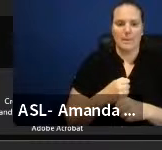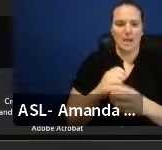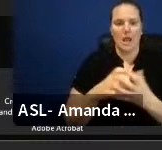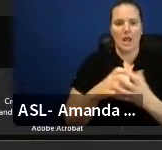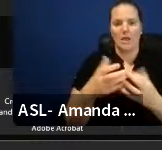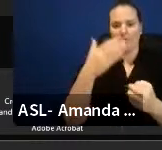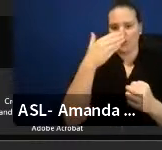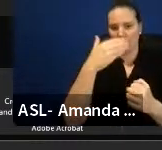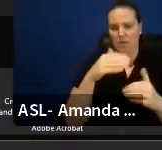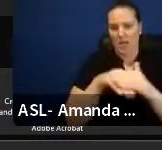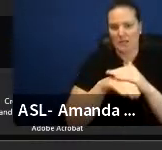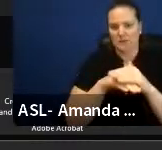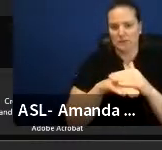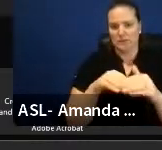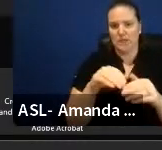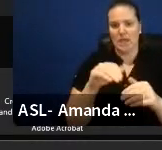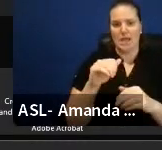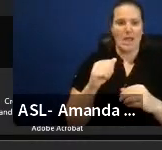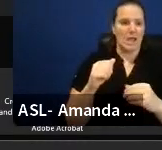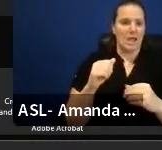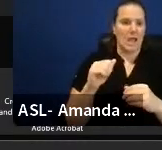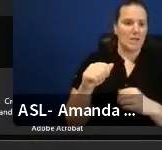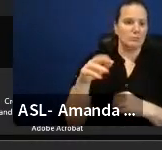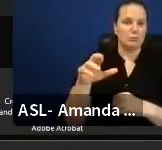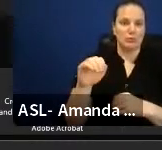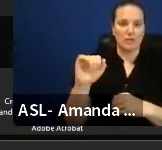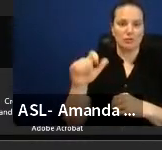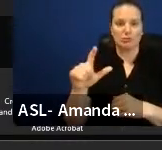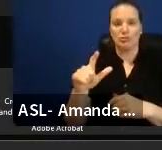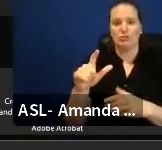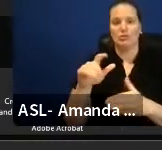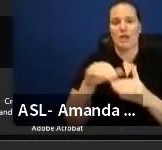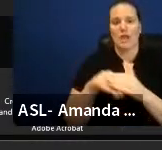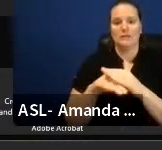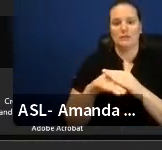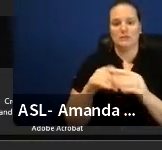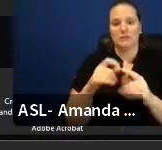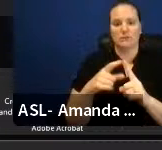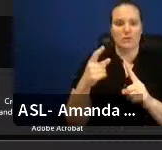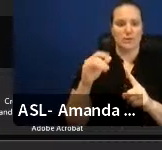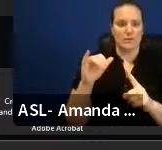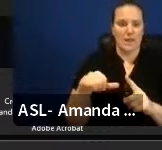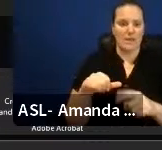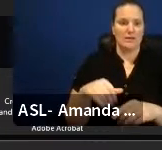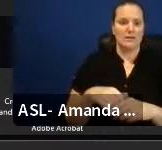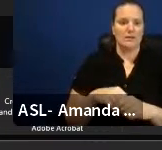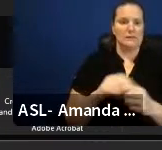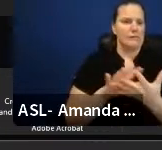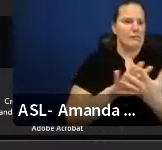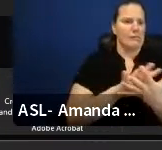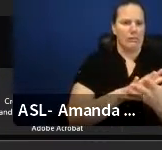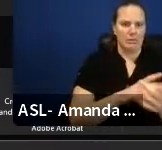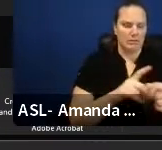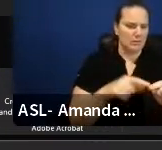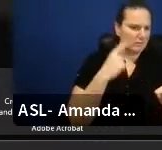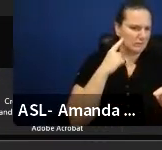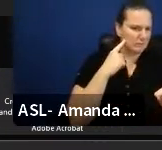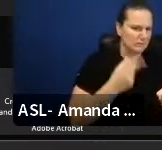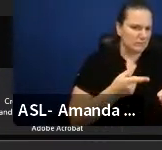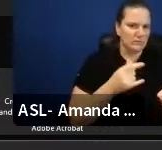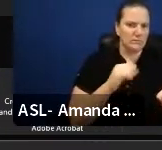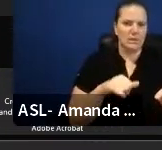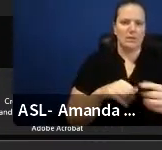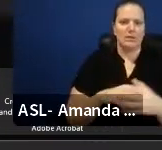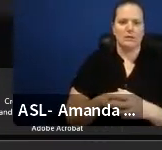access as an aspirational like item somewhere else in this list, so just to flag that. And maybe Greg will speak to the kind of